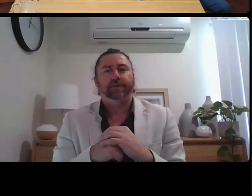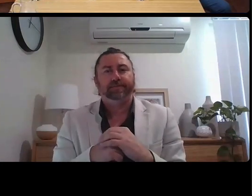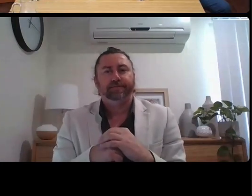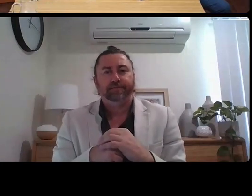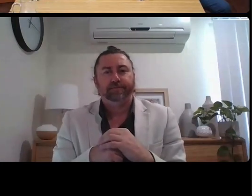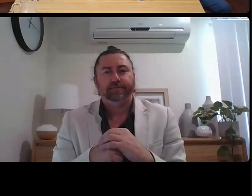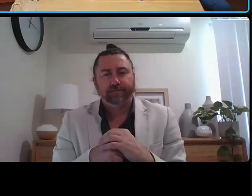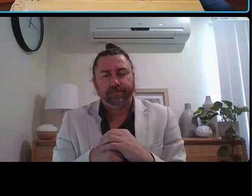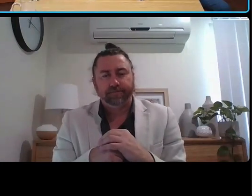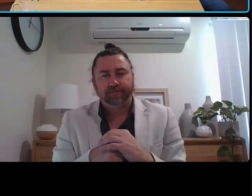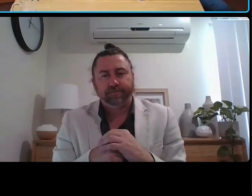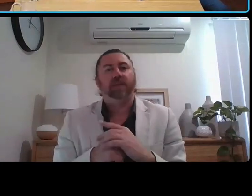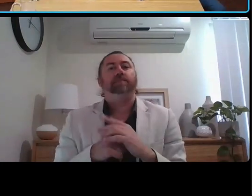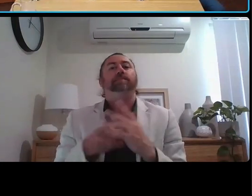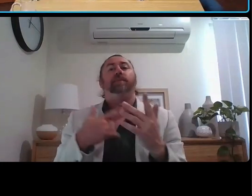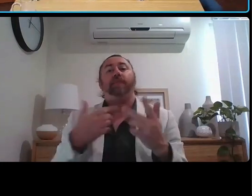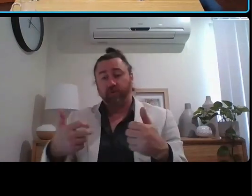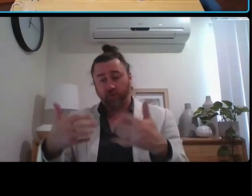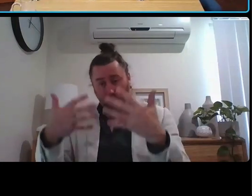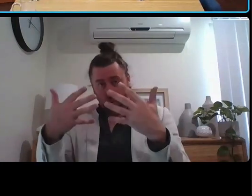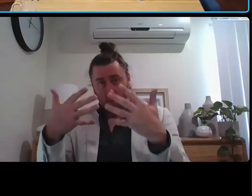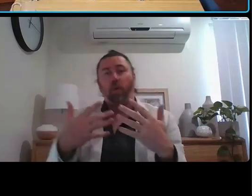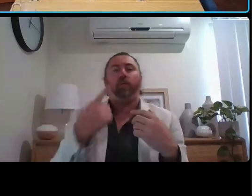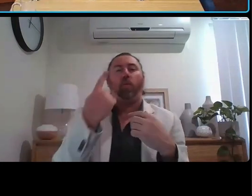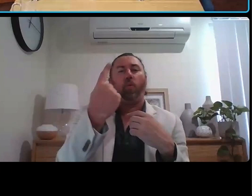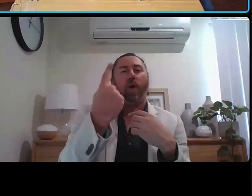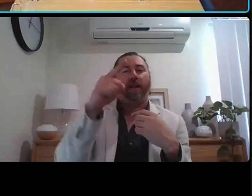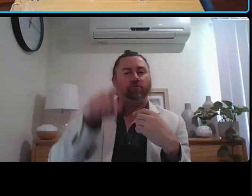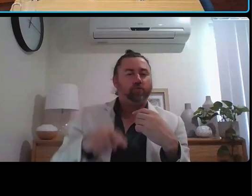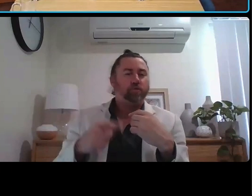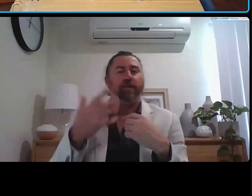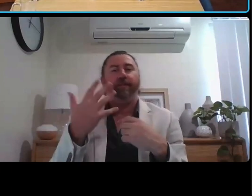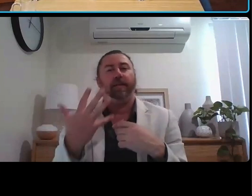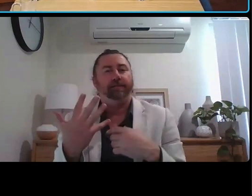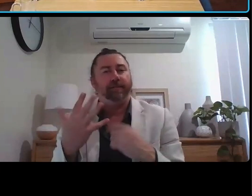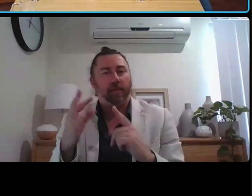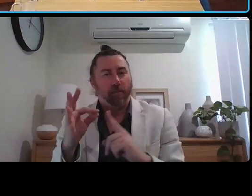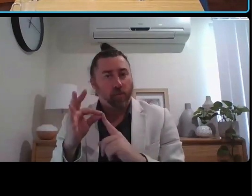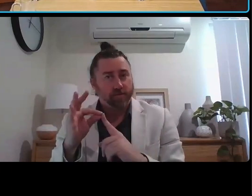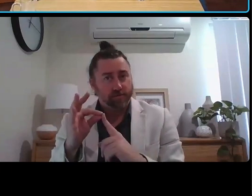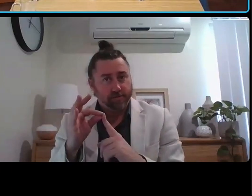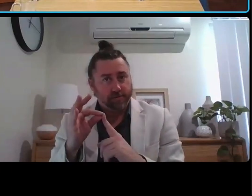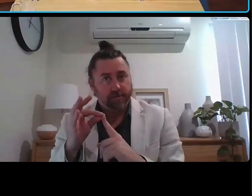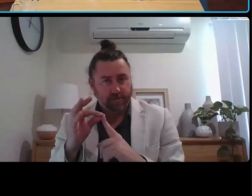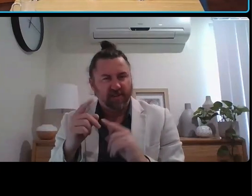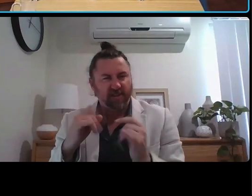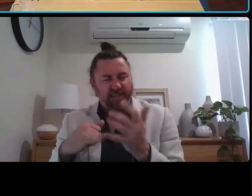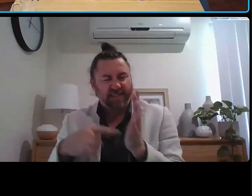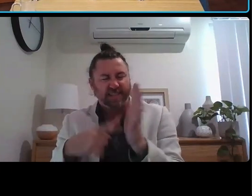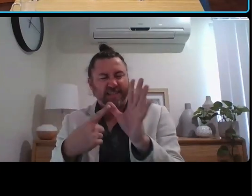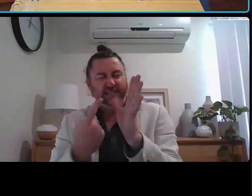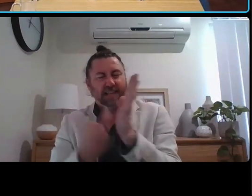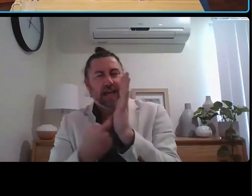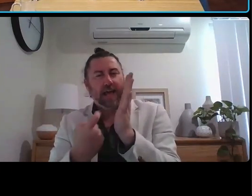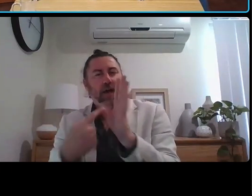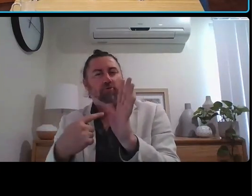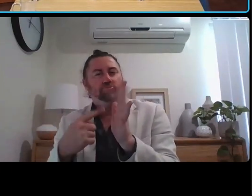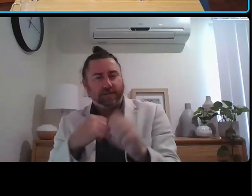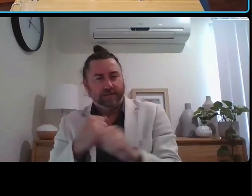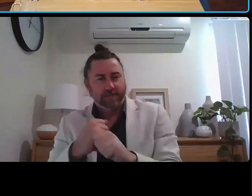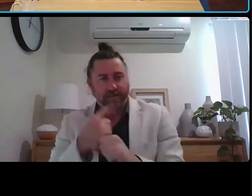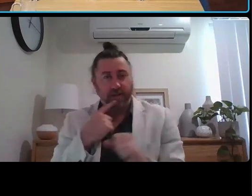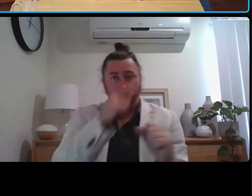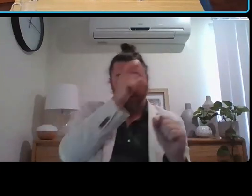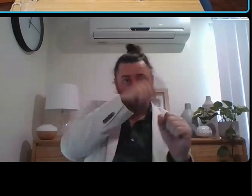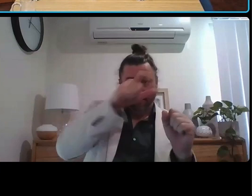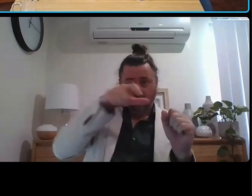The scores are then awarded a 1 through to 5 point score for each domain. So for each of the 5